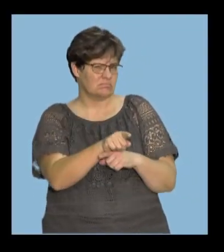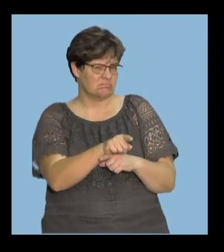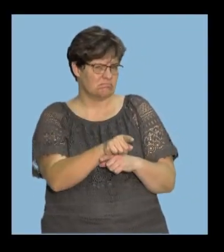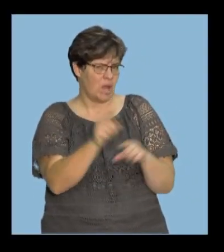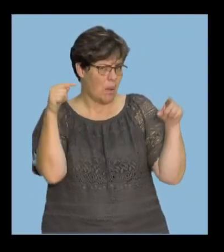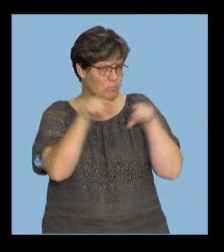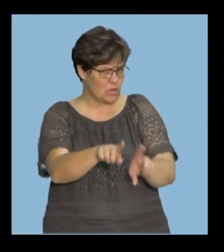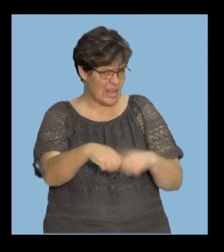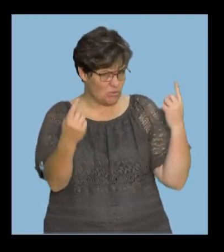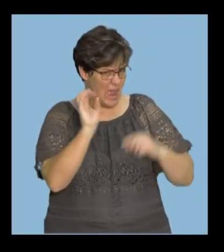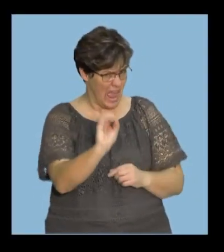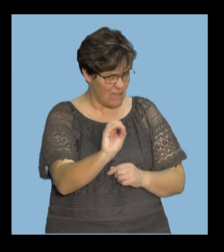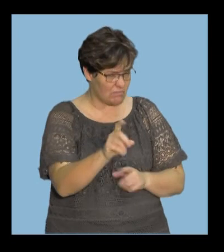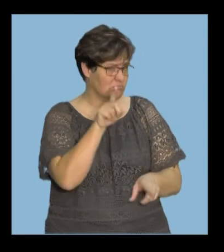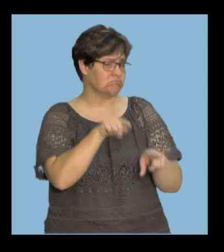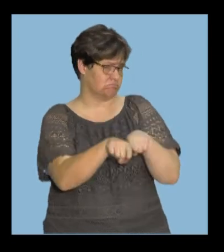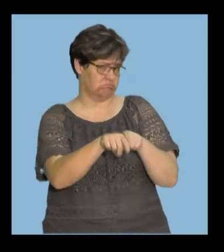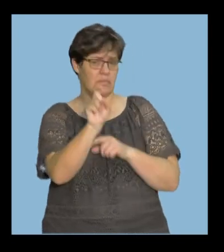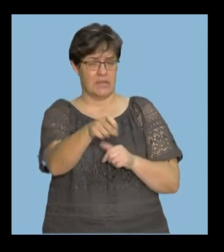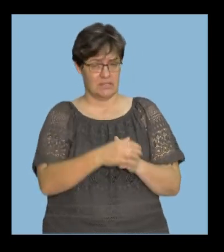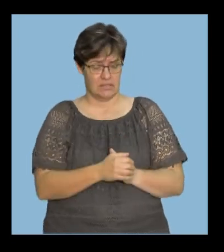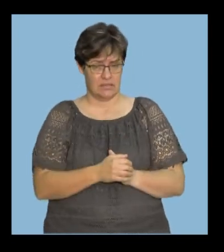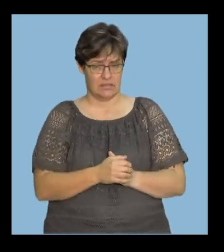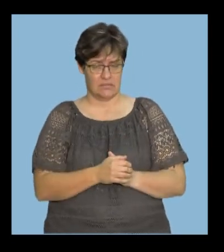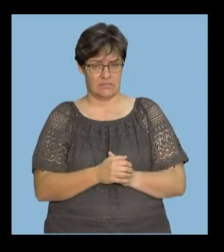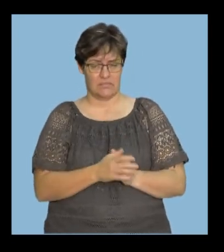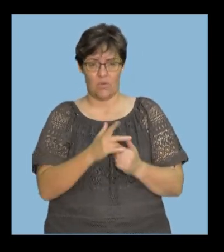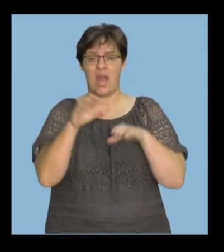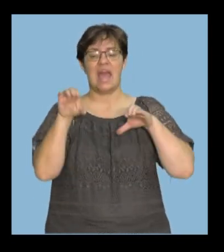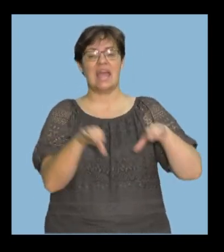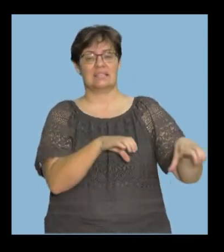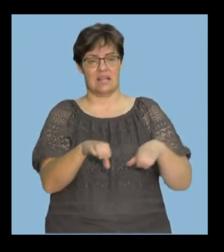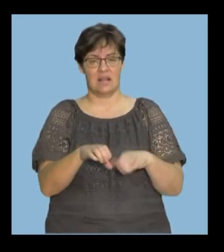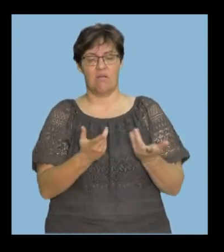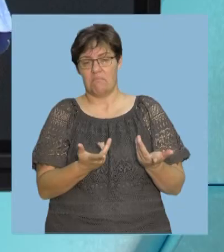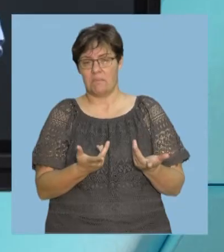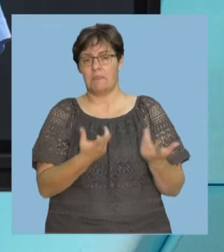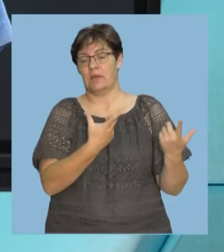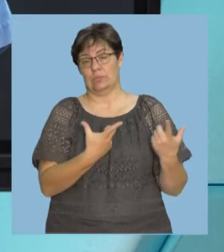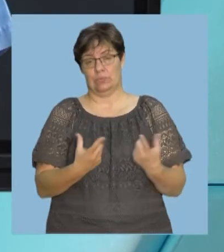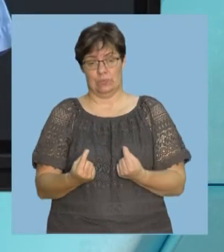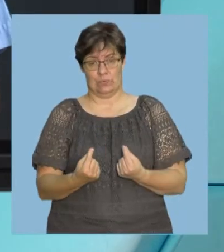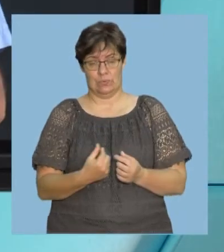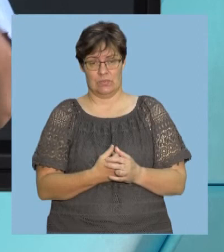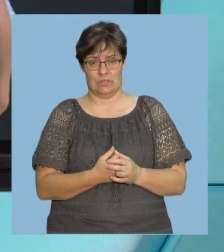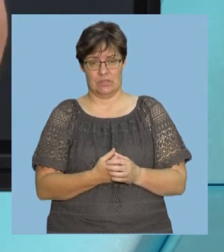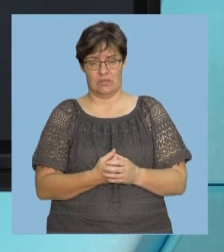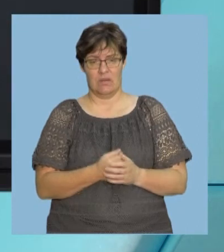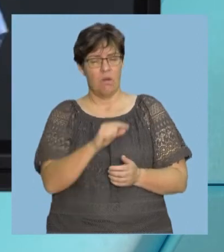if something is mutually exclusive. And so we're going to do a little exercise or activity